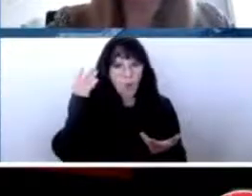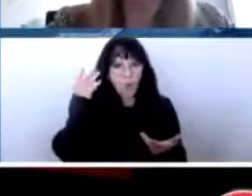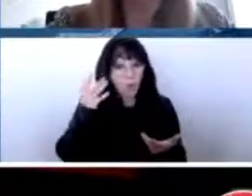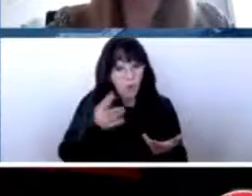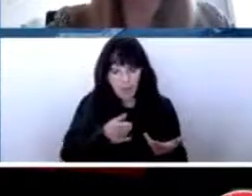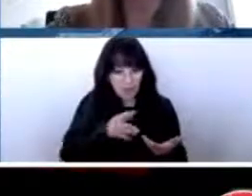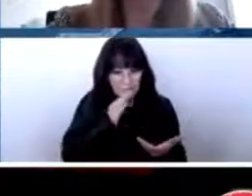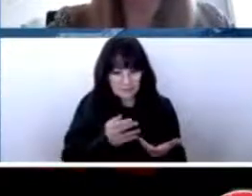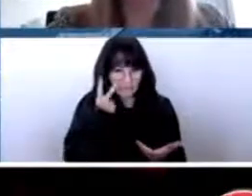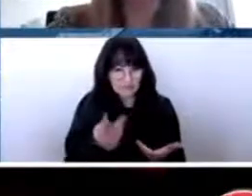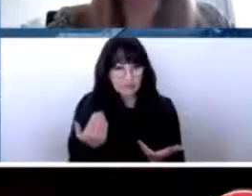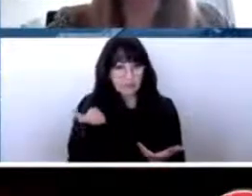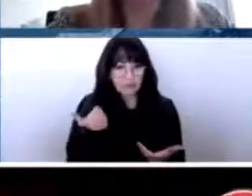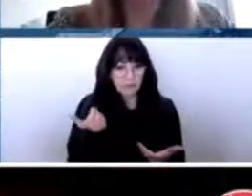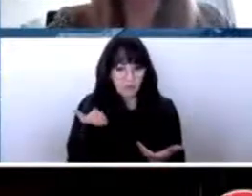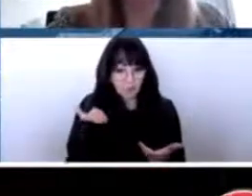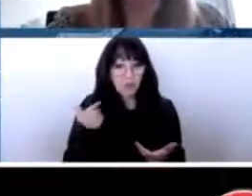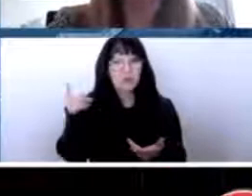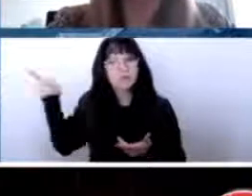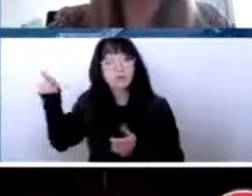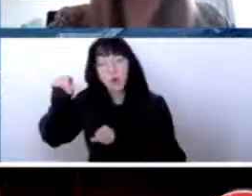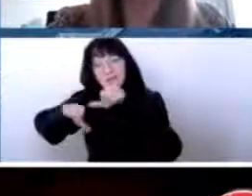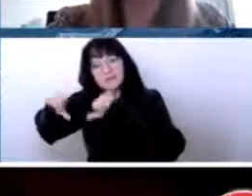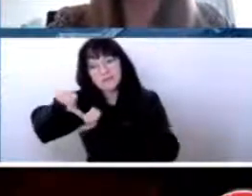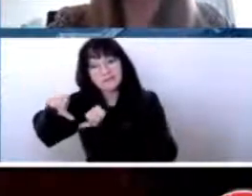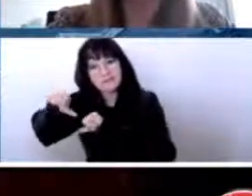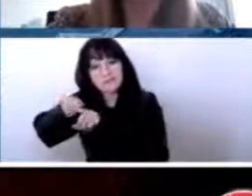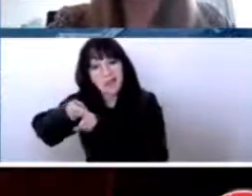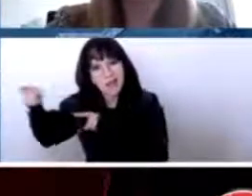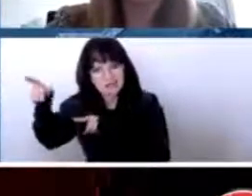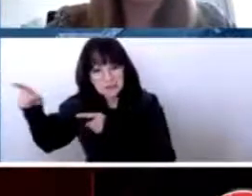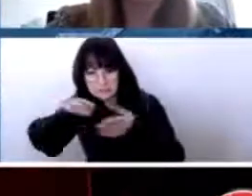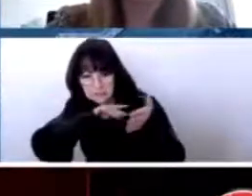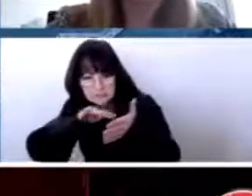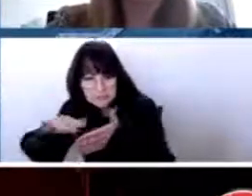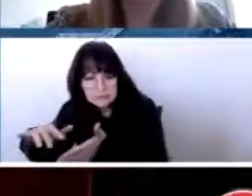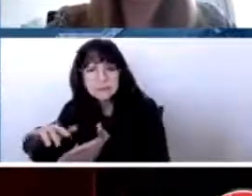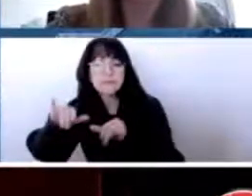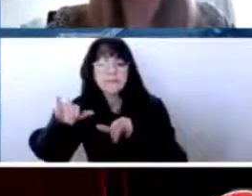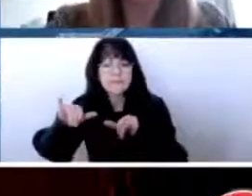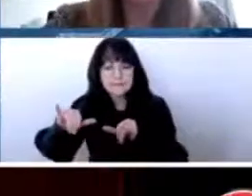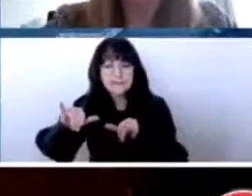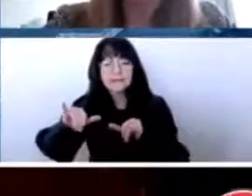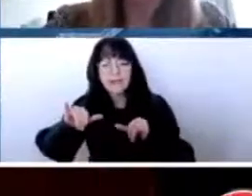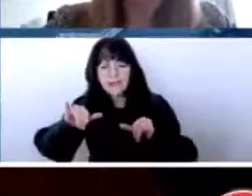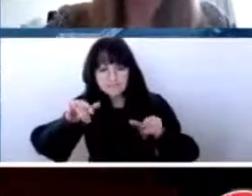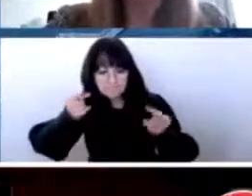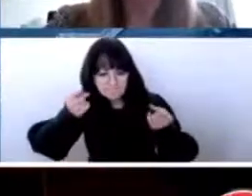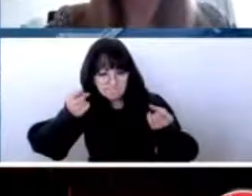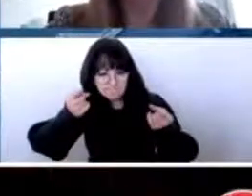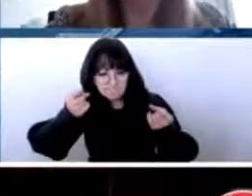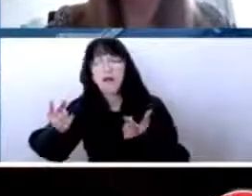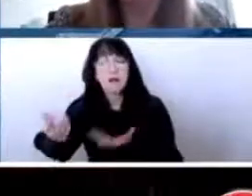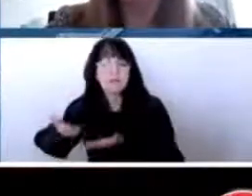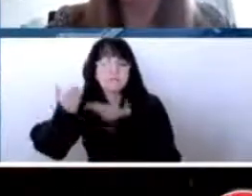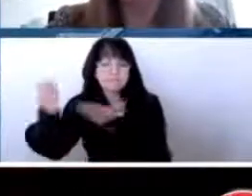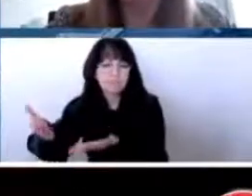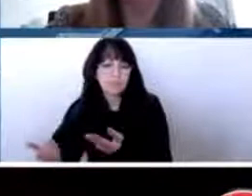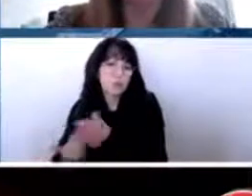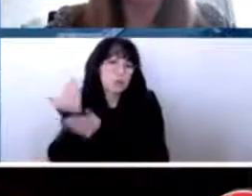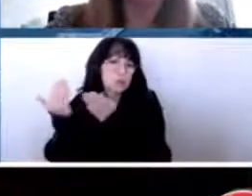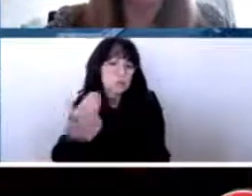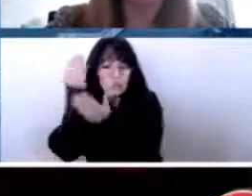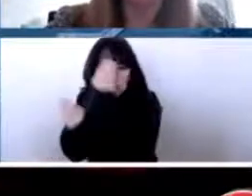and the new data provides greater insight to improved recommendations. And this is especially important in light